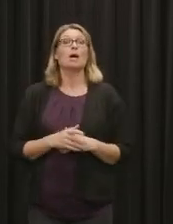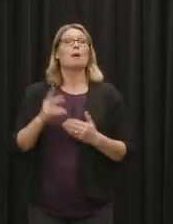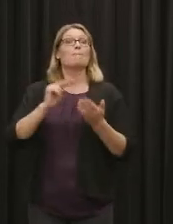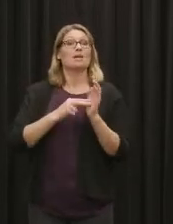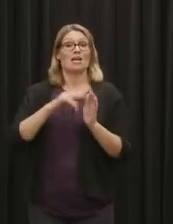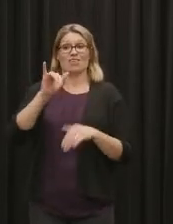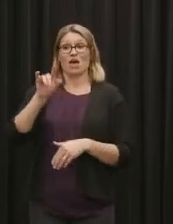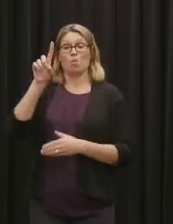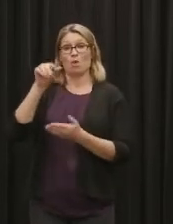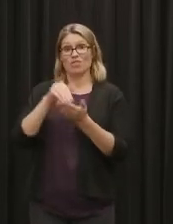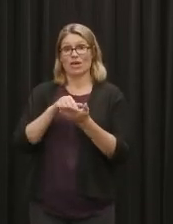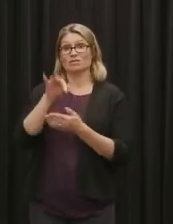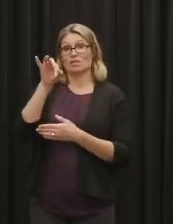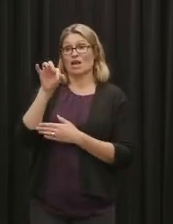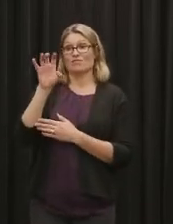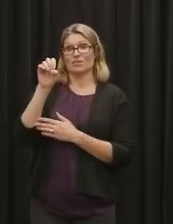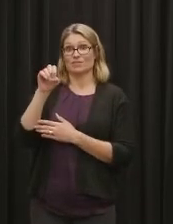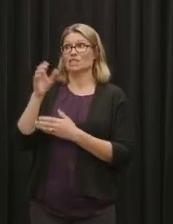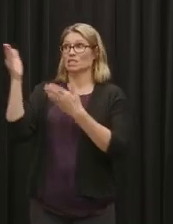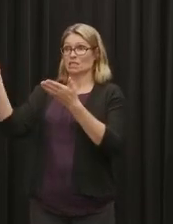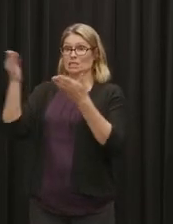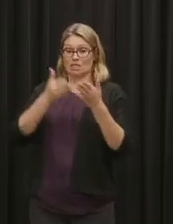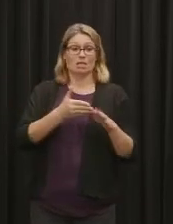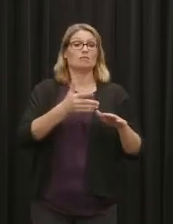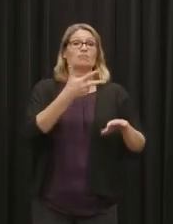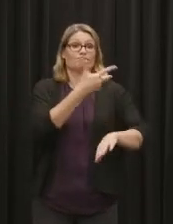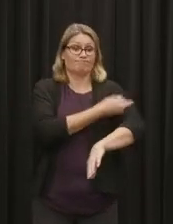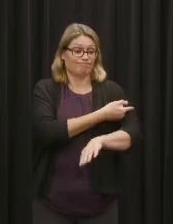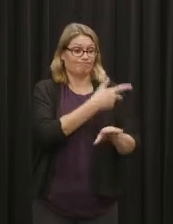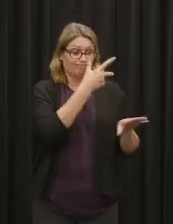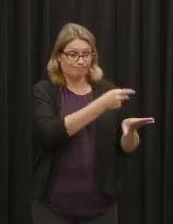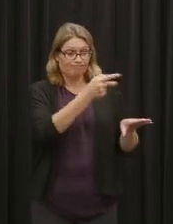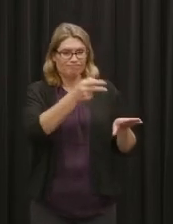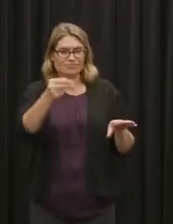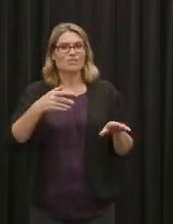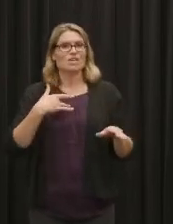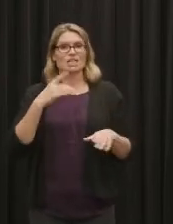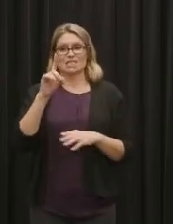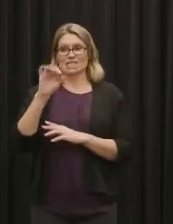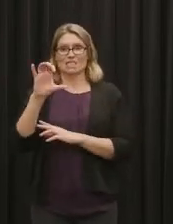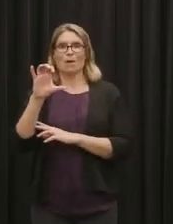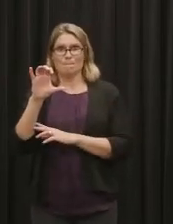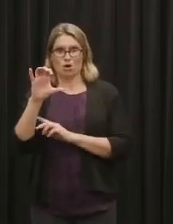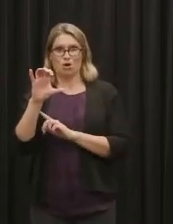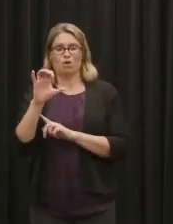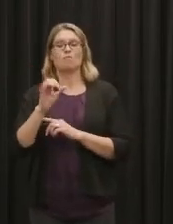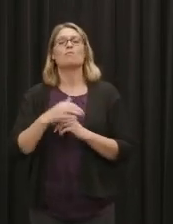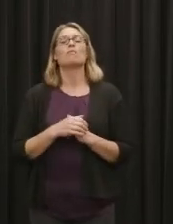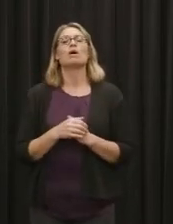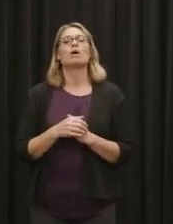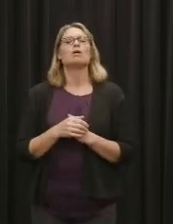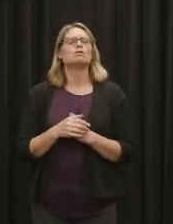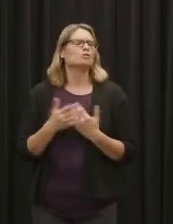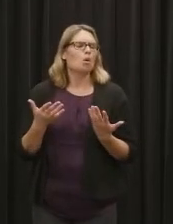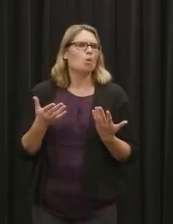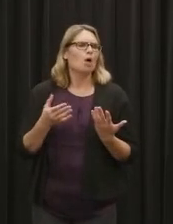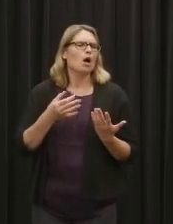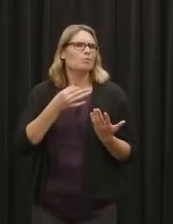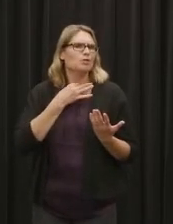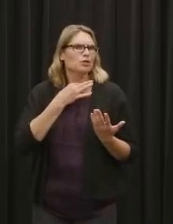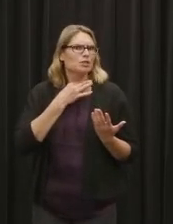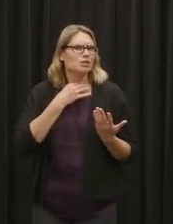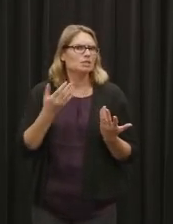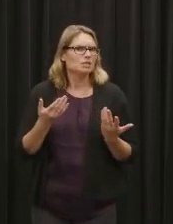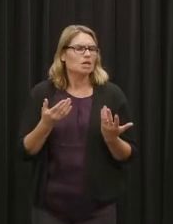to these 1,950 doses coming within December. And I guess I'm wondering, so yeah,